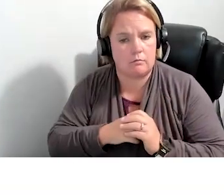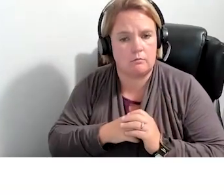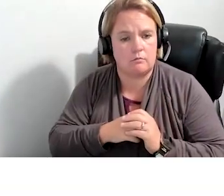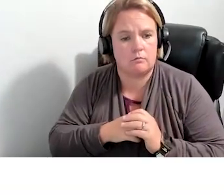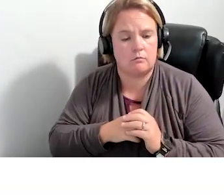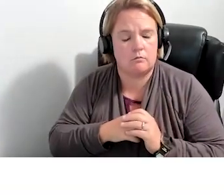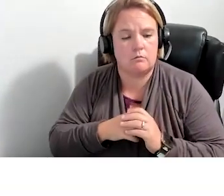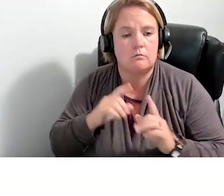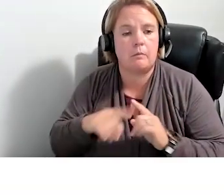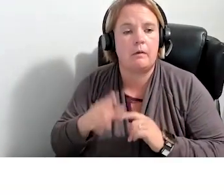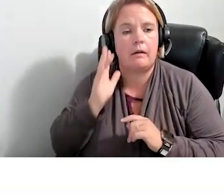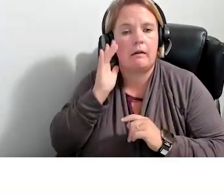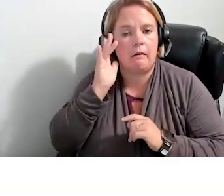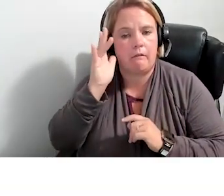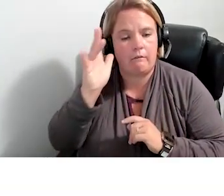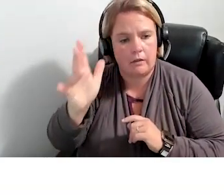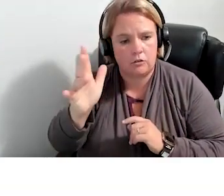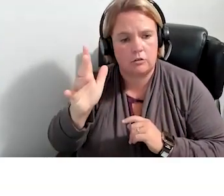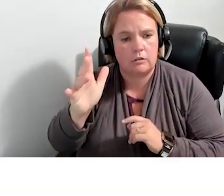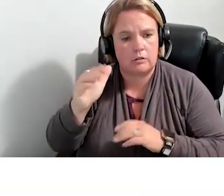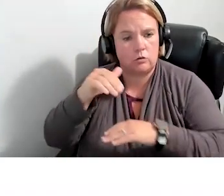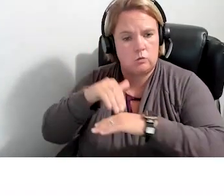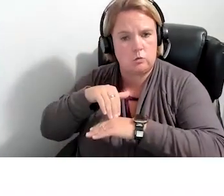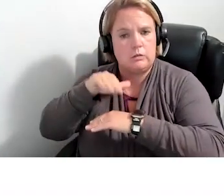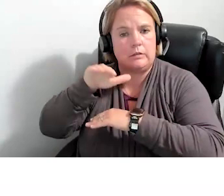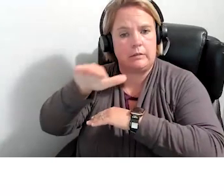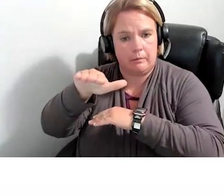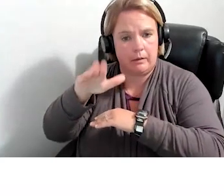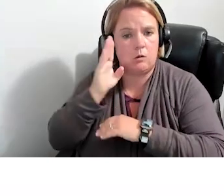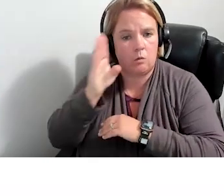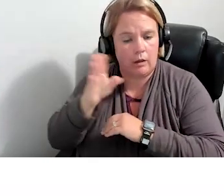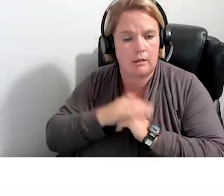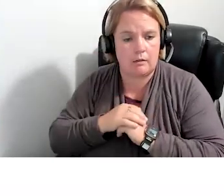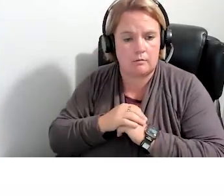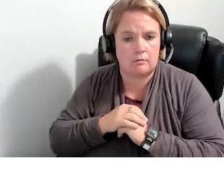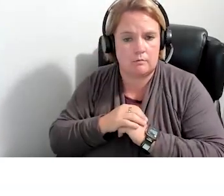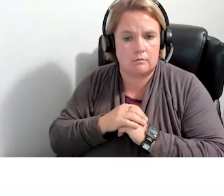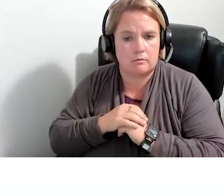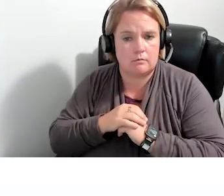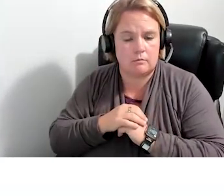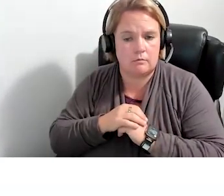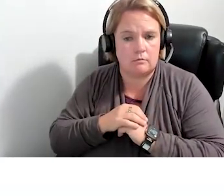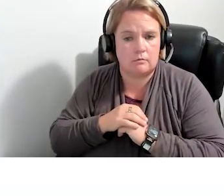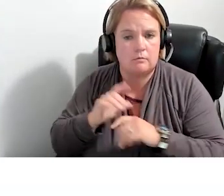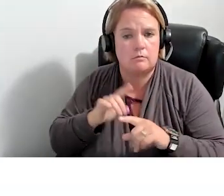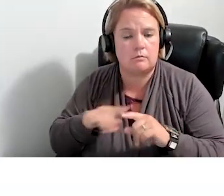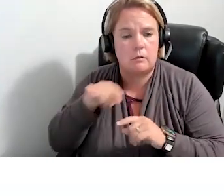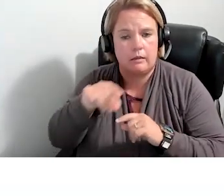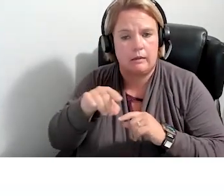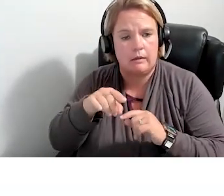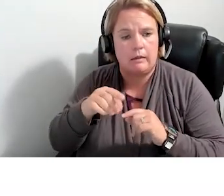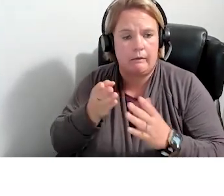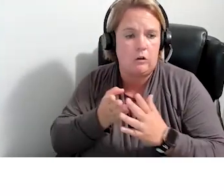But at some point, the idea is to move to submit assignment. Because at this point, they've at least gone